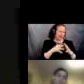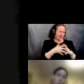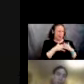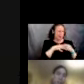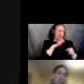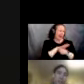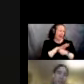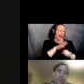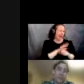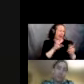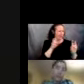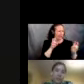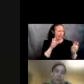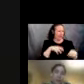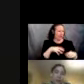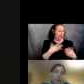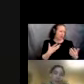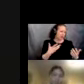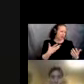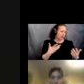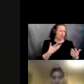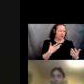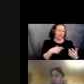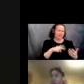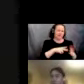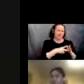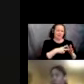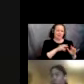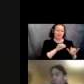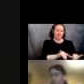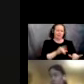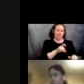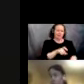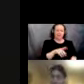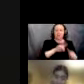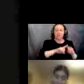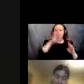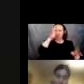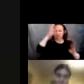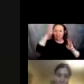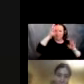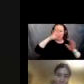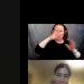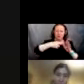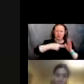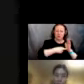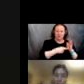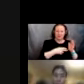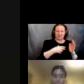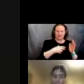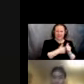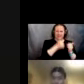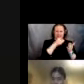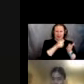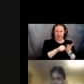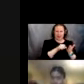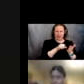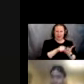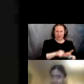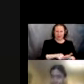unquote, Americanized enough. So they can't go back, and all kinds of arbitrary rules in each of these letters about individual